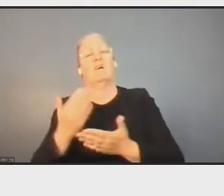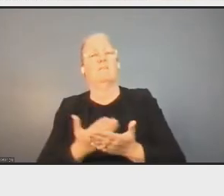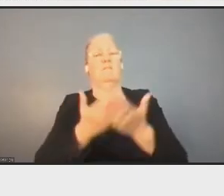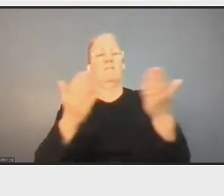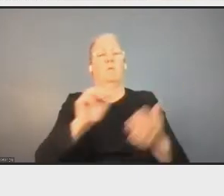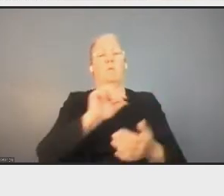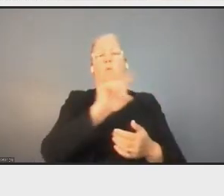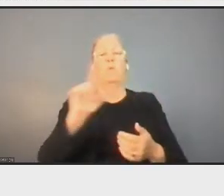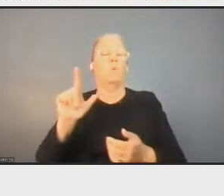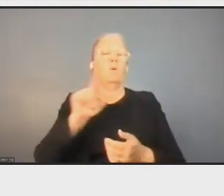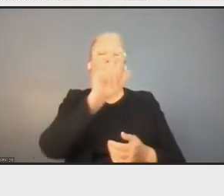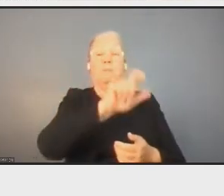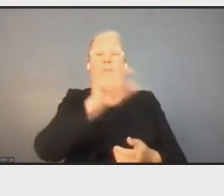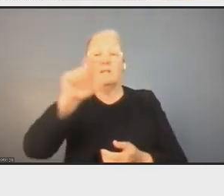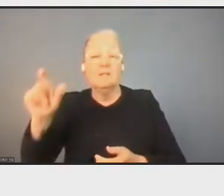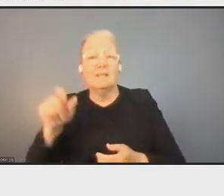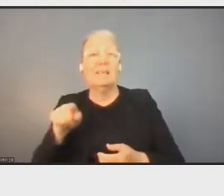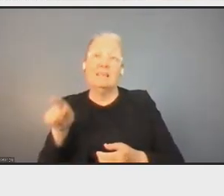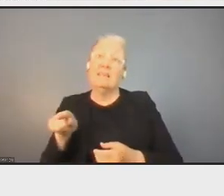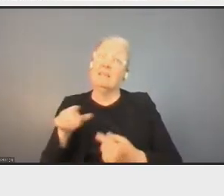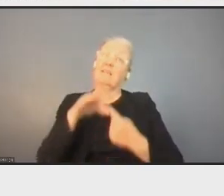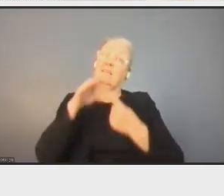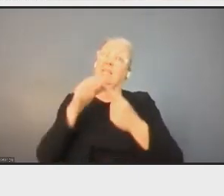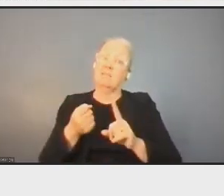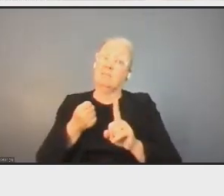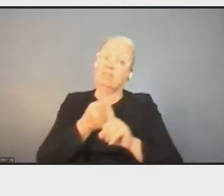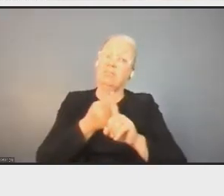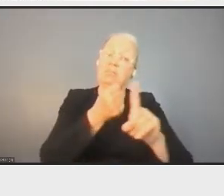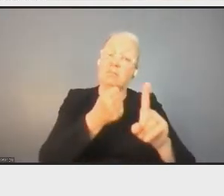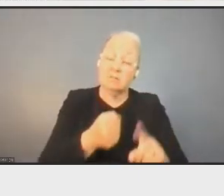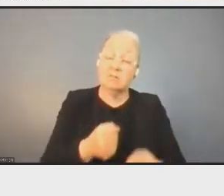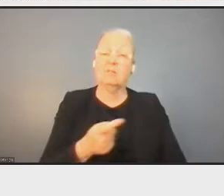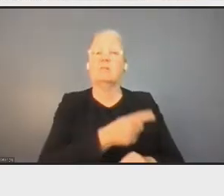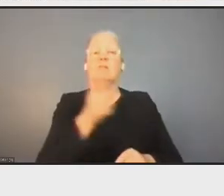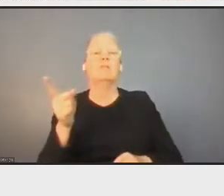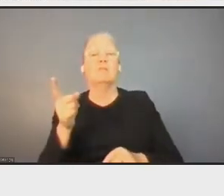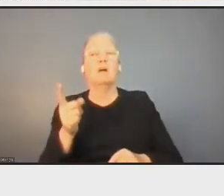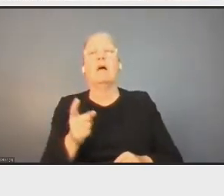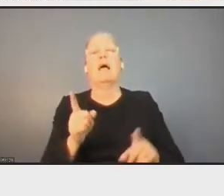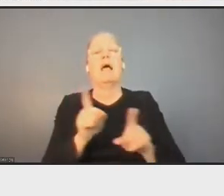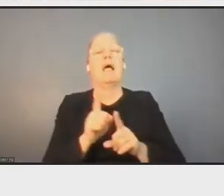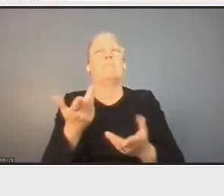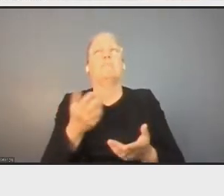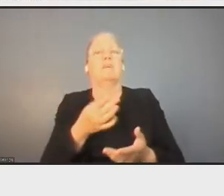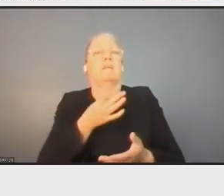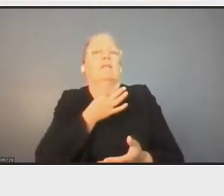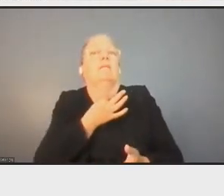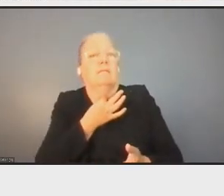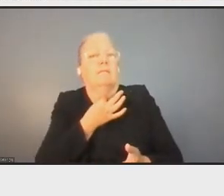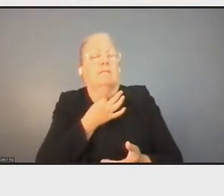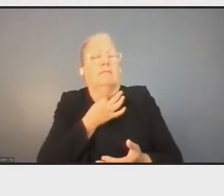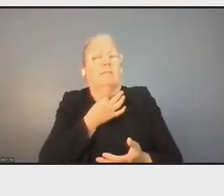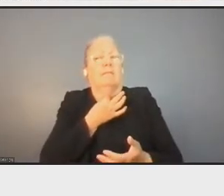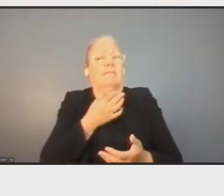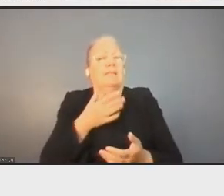because it also impacts the people who are actually in vulnerable situations. So that is what we really want to say, that it really